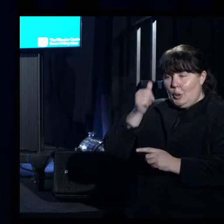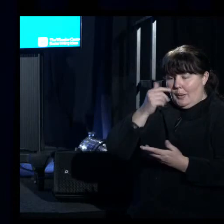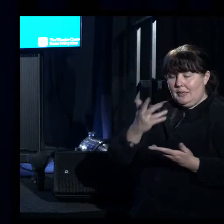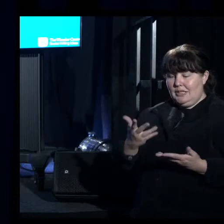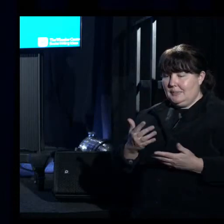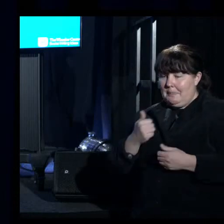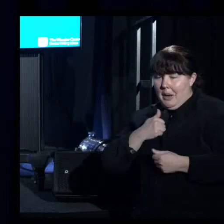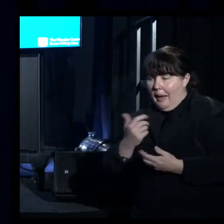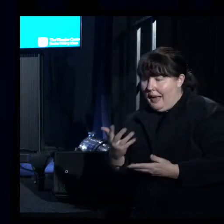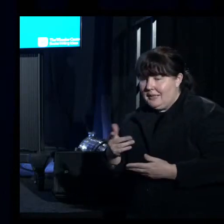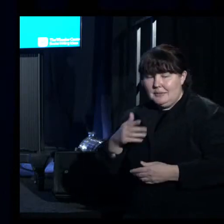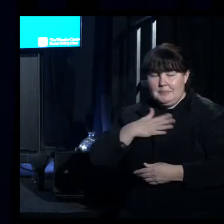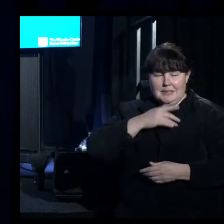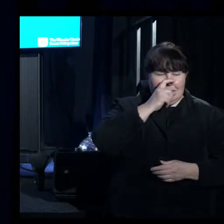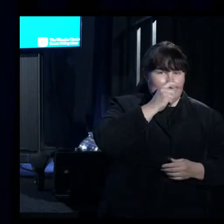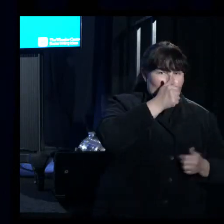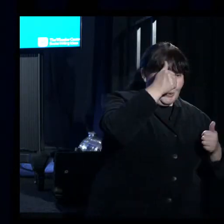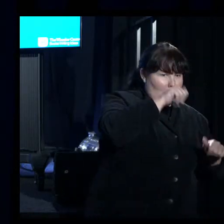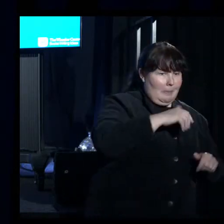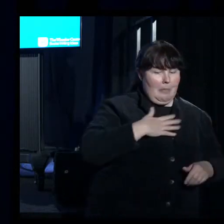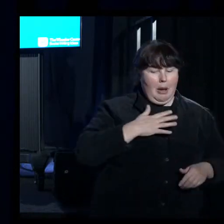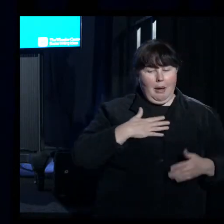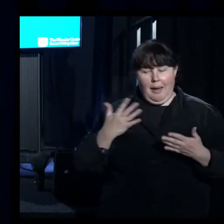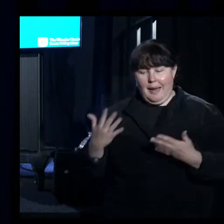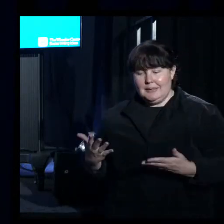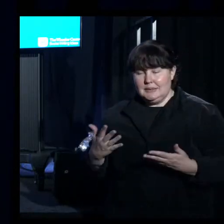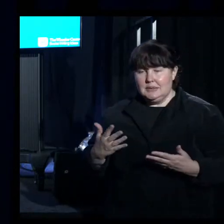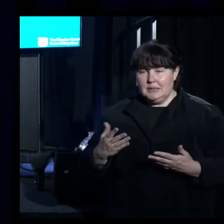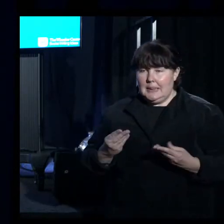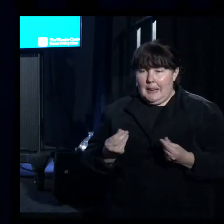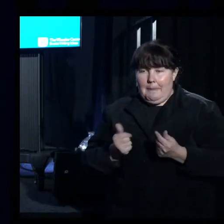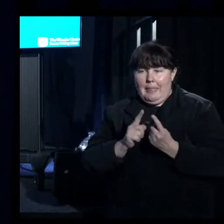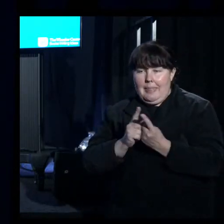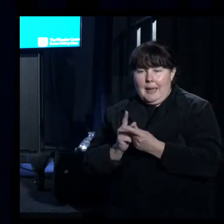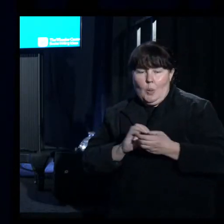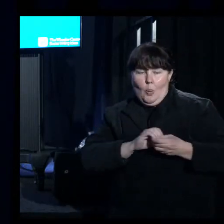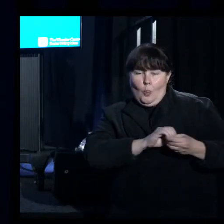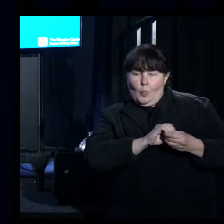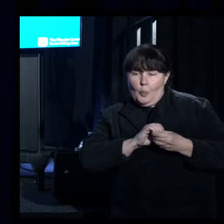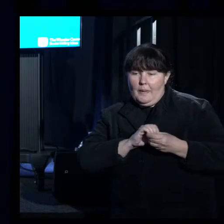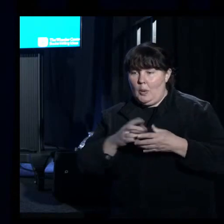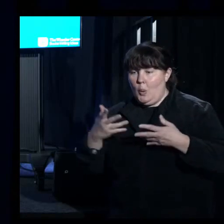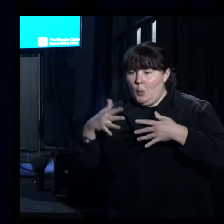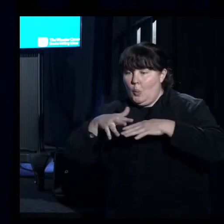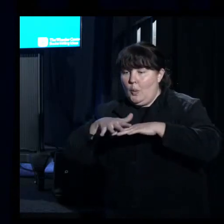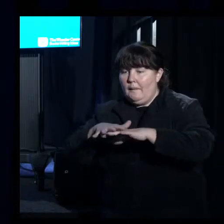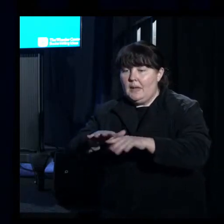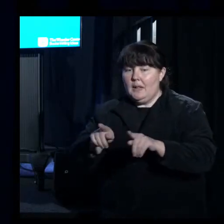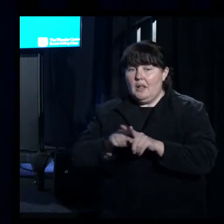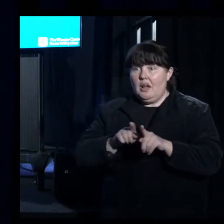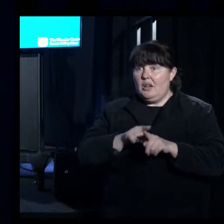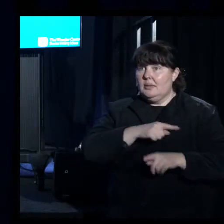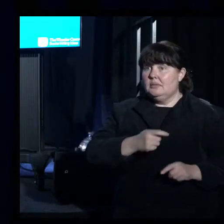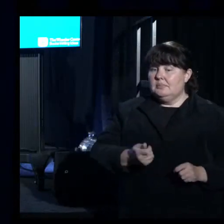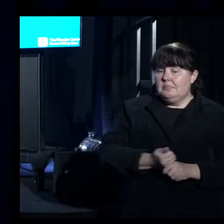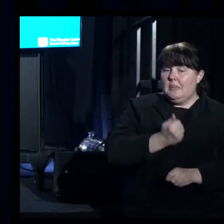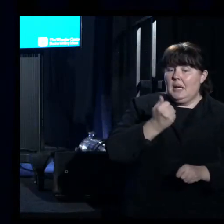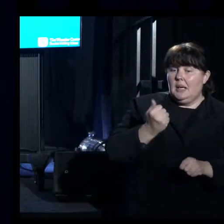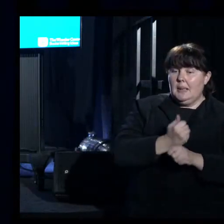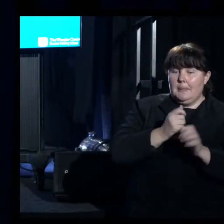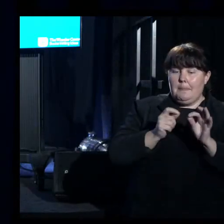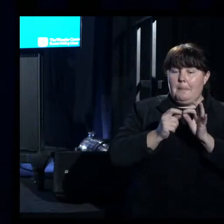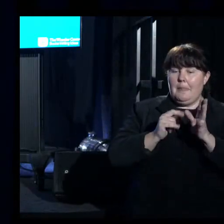Most things are adjacent. Some are woven together, like the basket she made that sits by my bed in the new